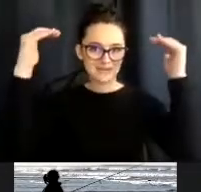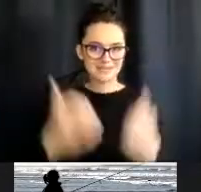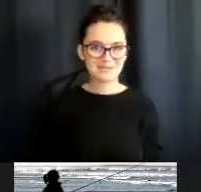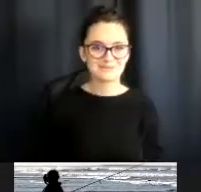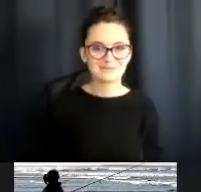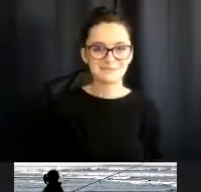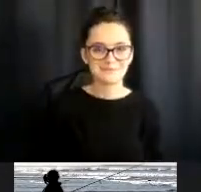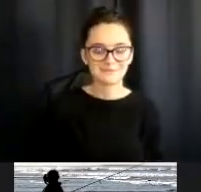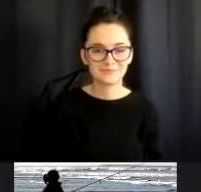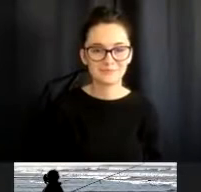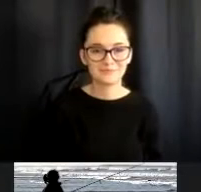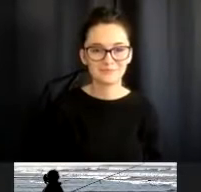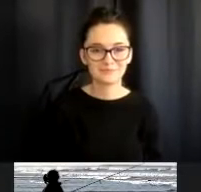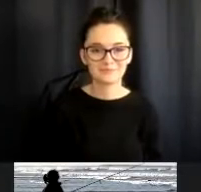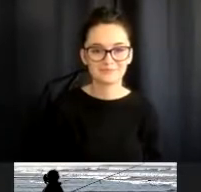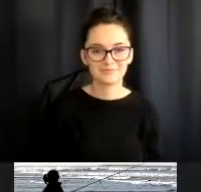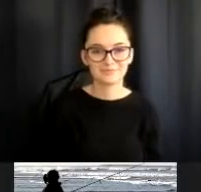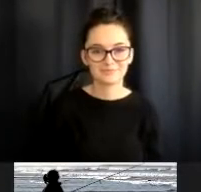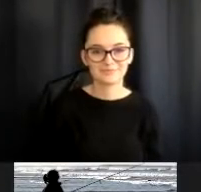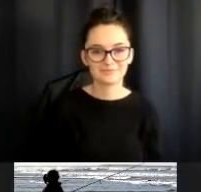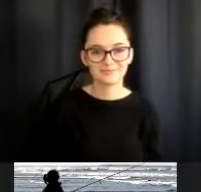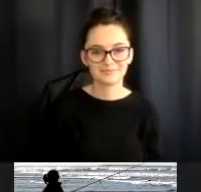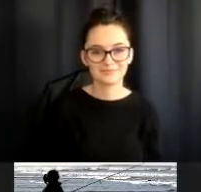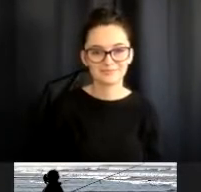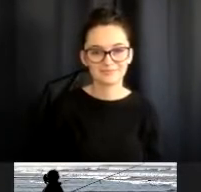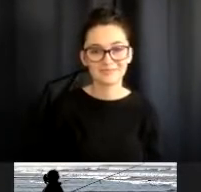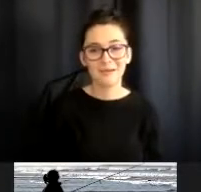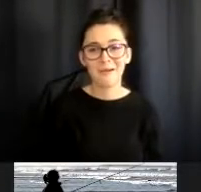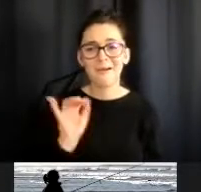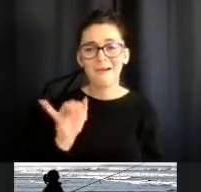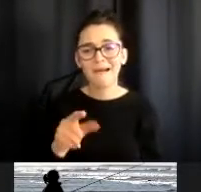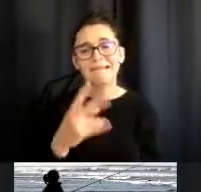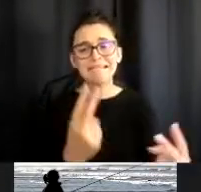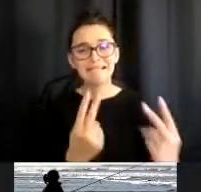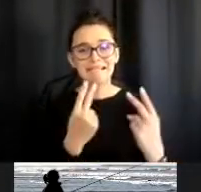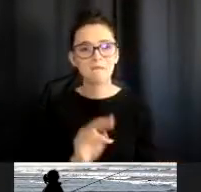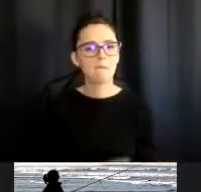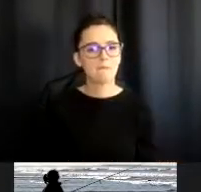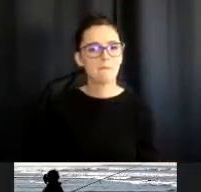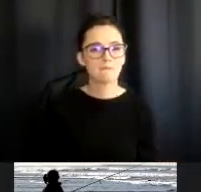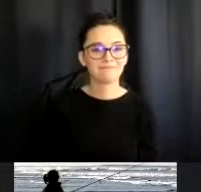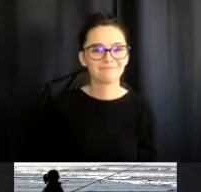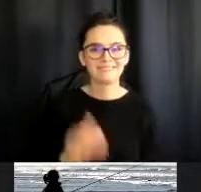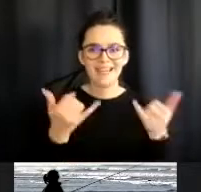as the adults. They're always looking at us. Look it. Oh, now I'm playing hide and